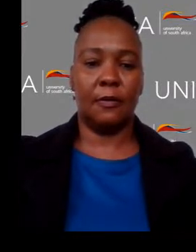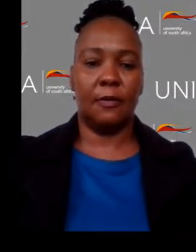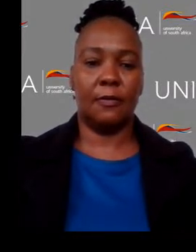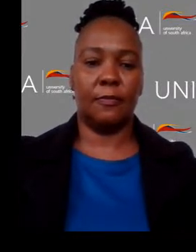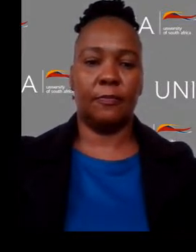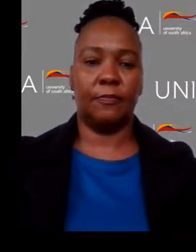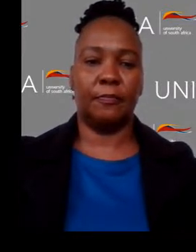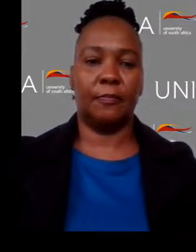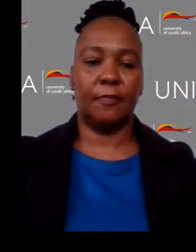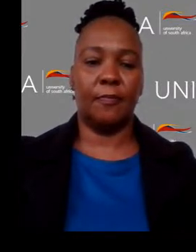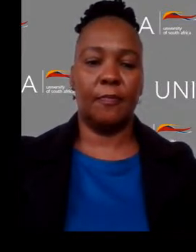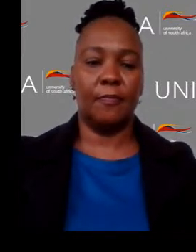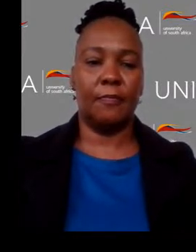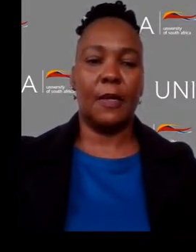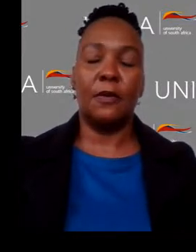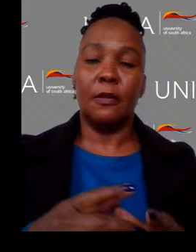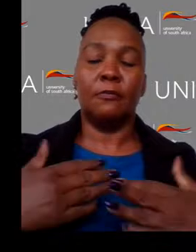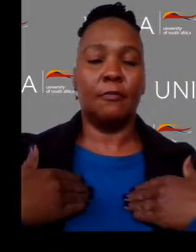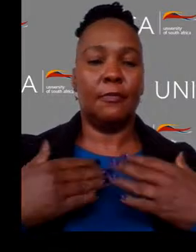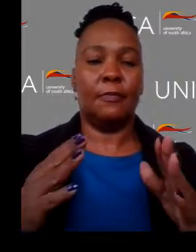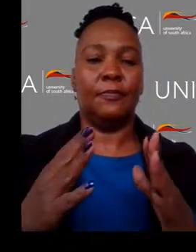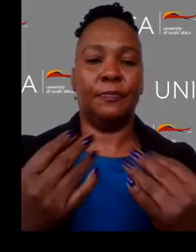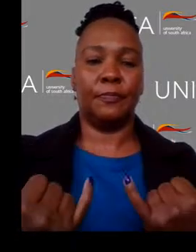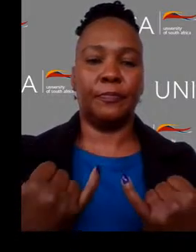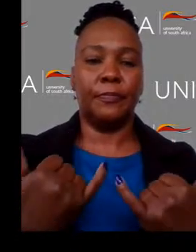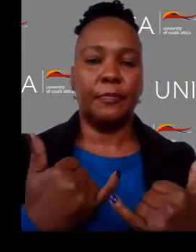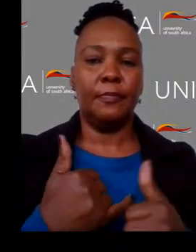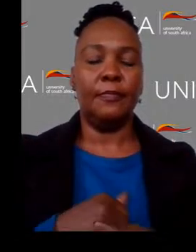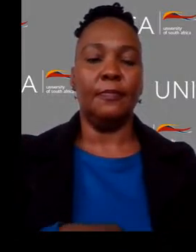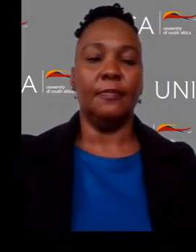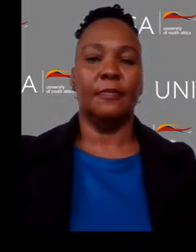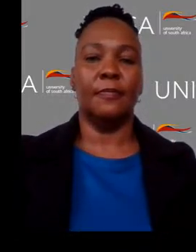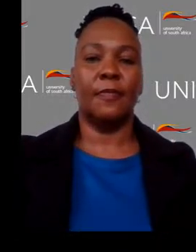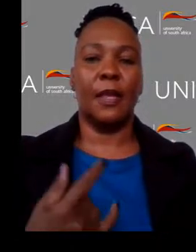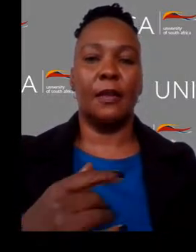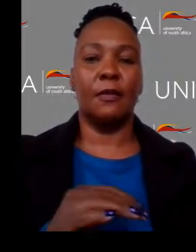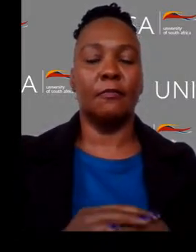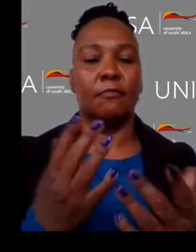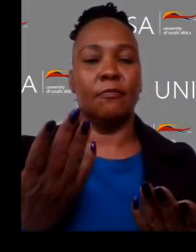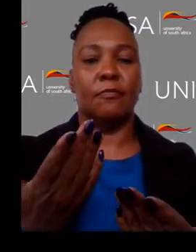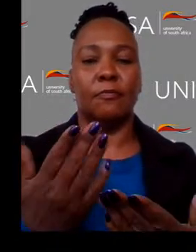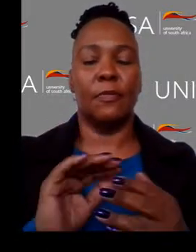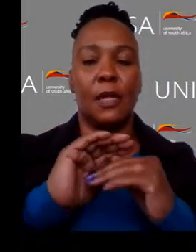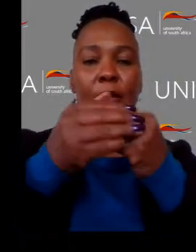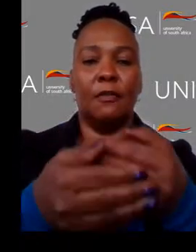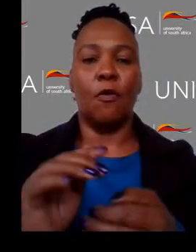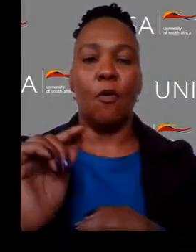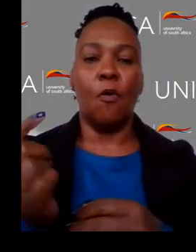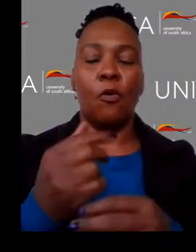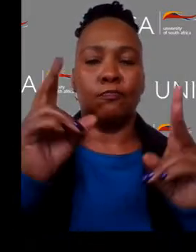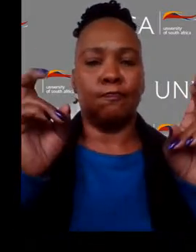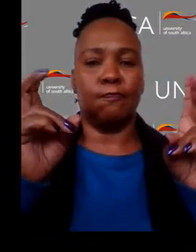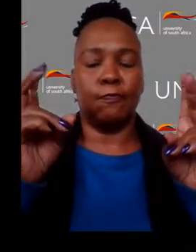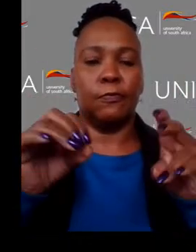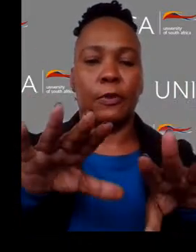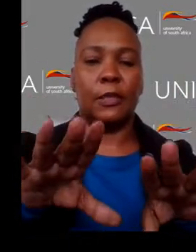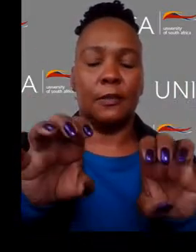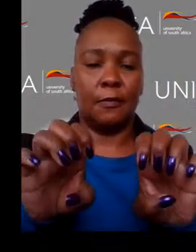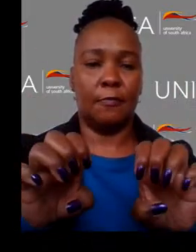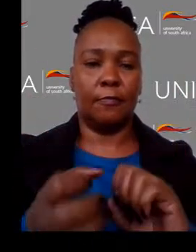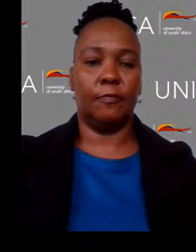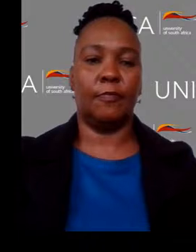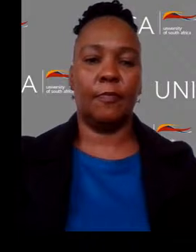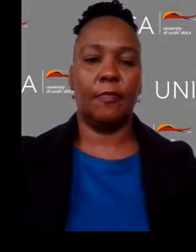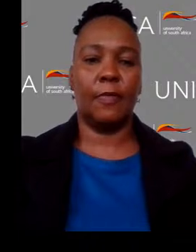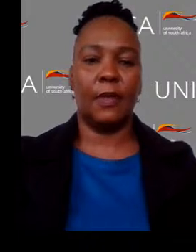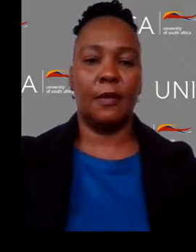So with that, we can get started. So as you can see, we're basically going to cover all the topics regarding the examinations. So